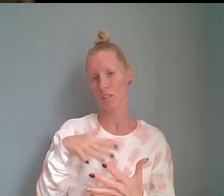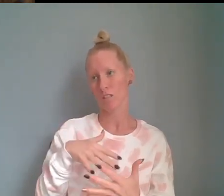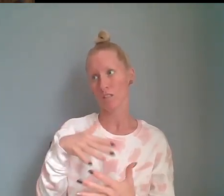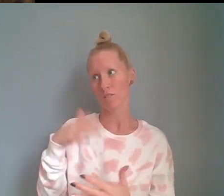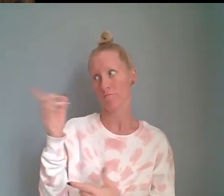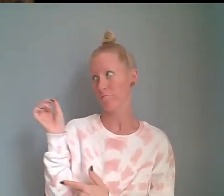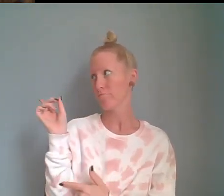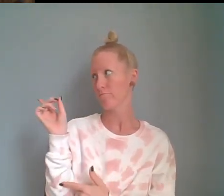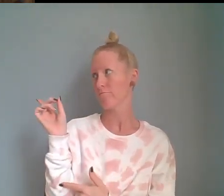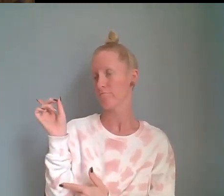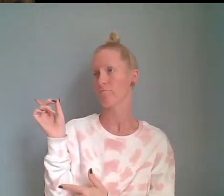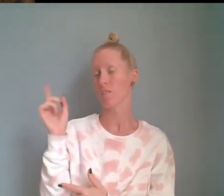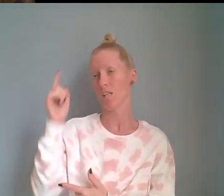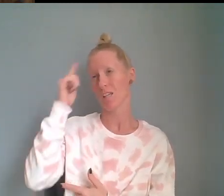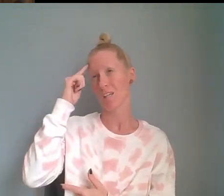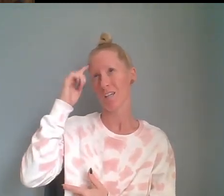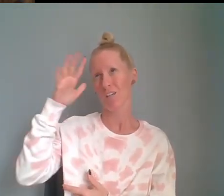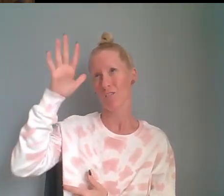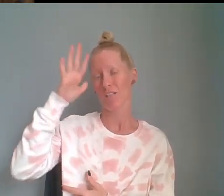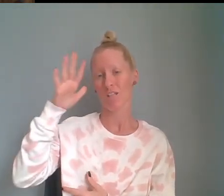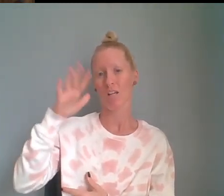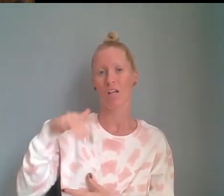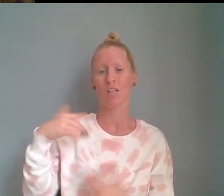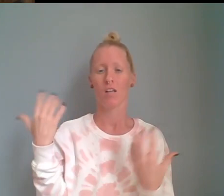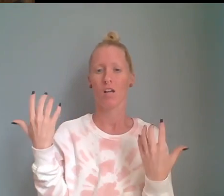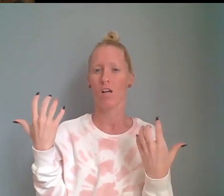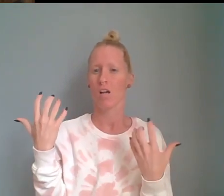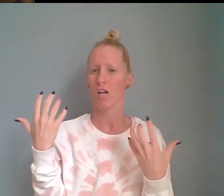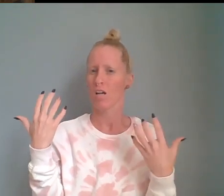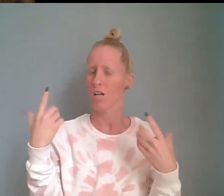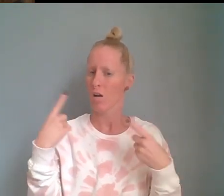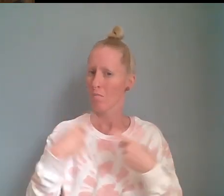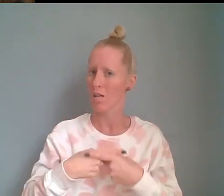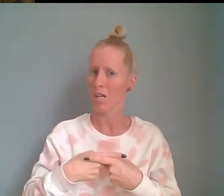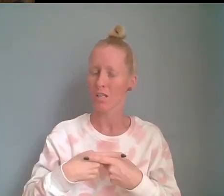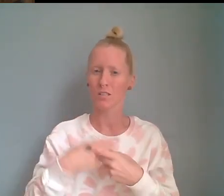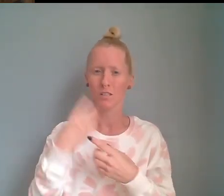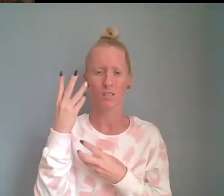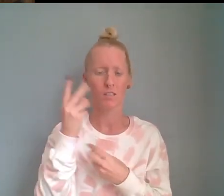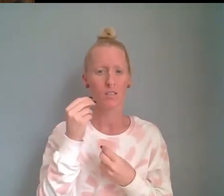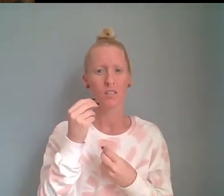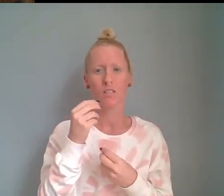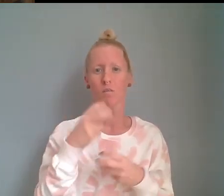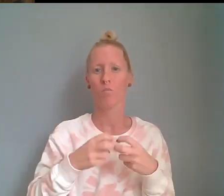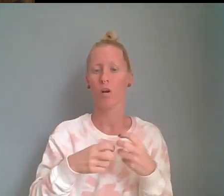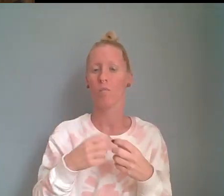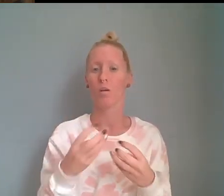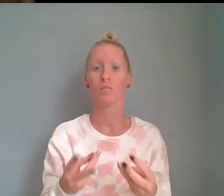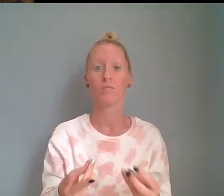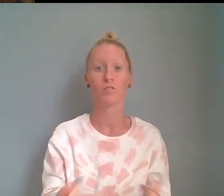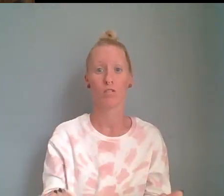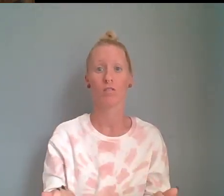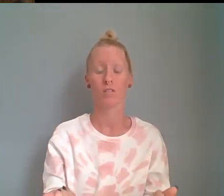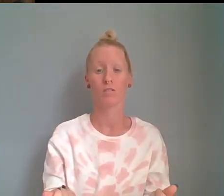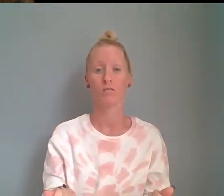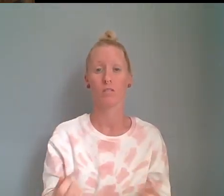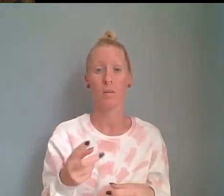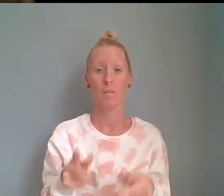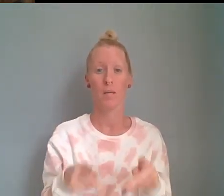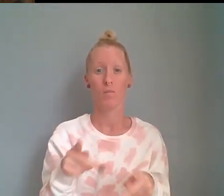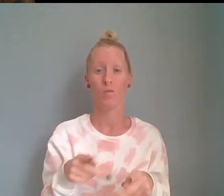involved in higher order complex thinking and problem solving and in goal-directed behavior. In people